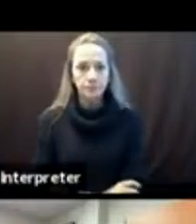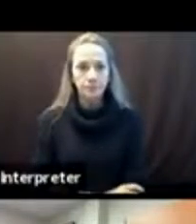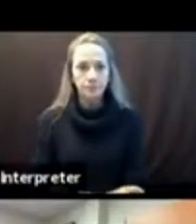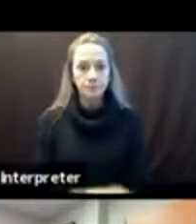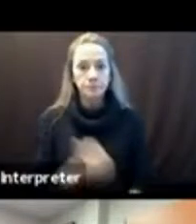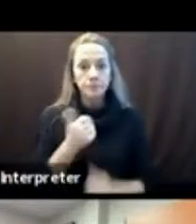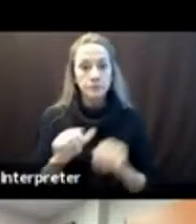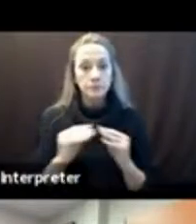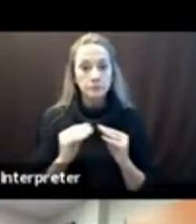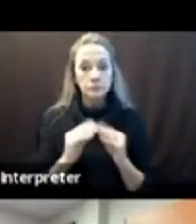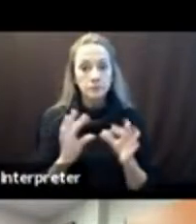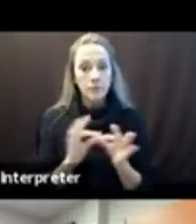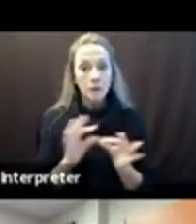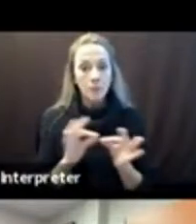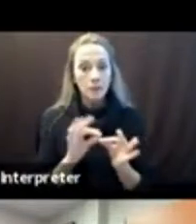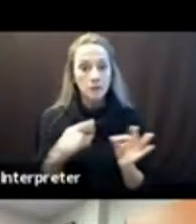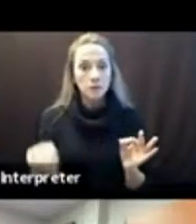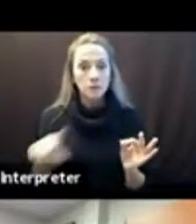Other comments from board members?